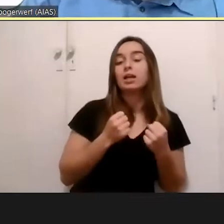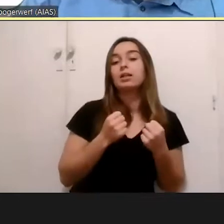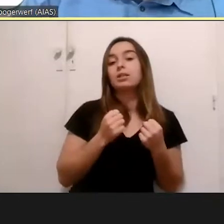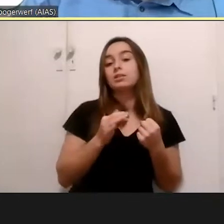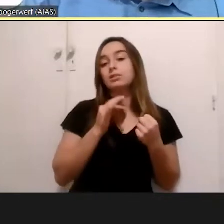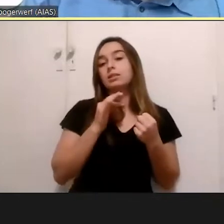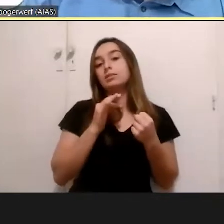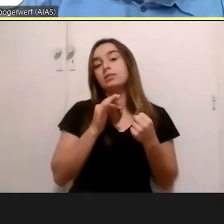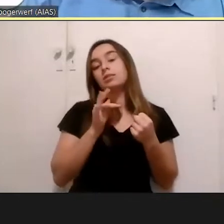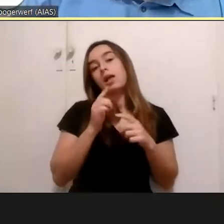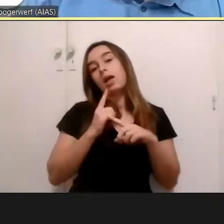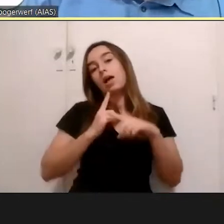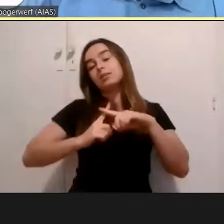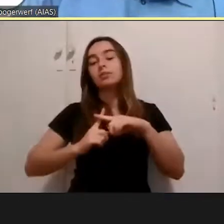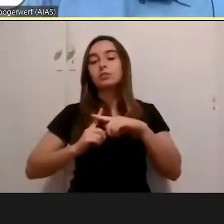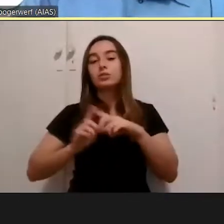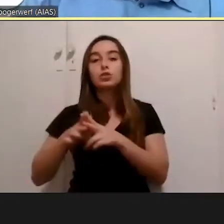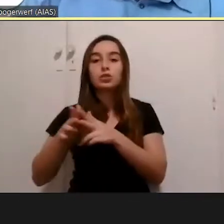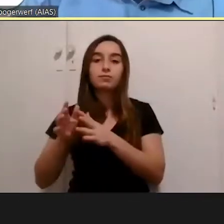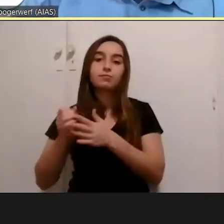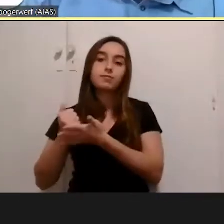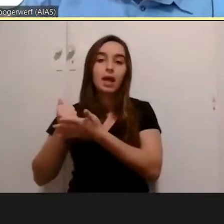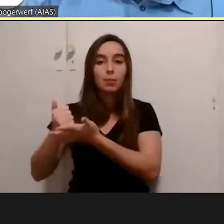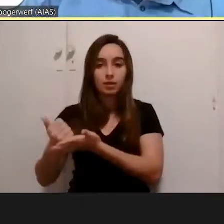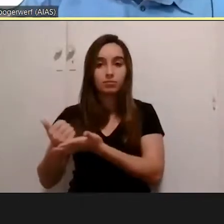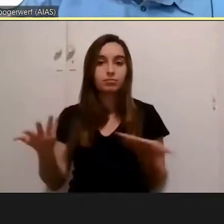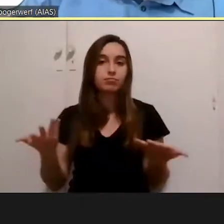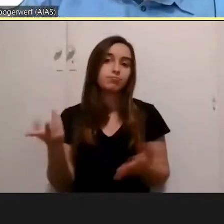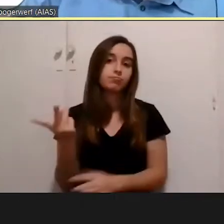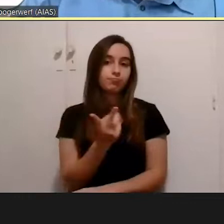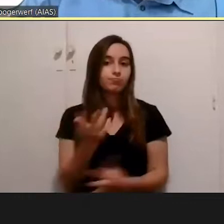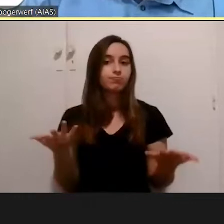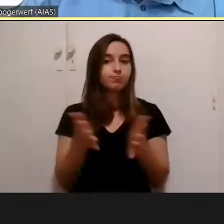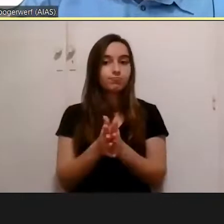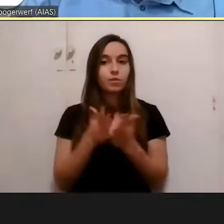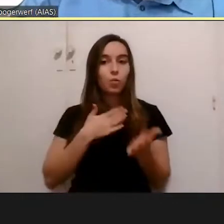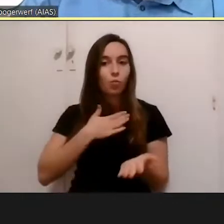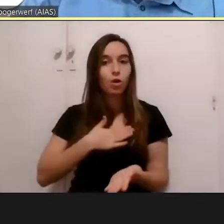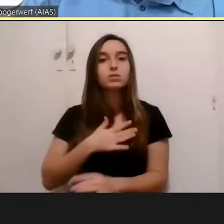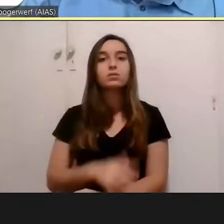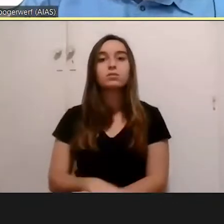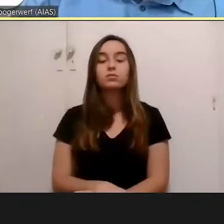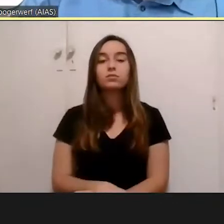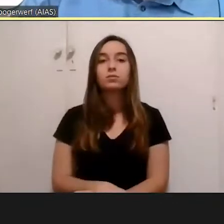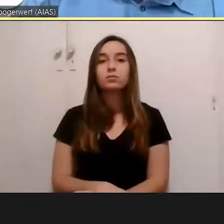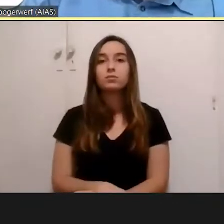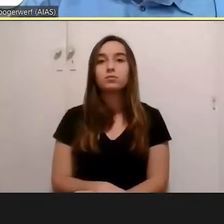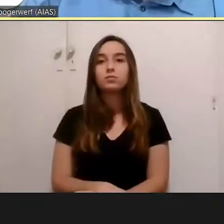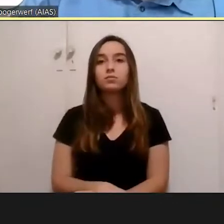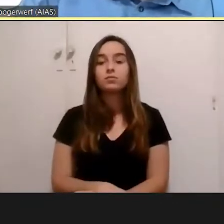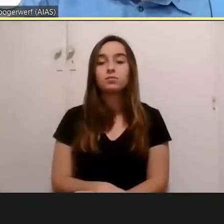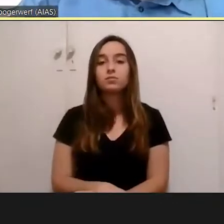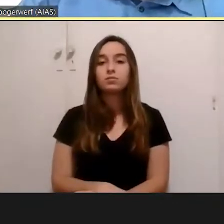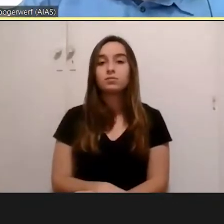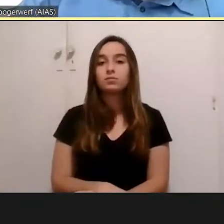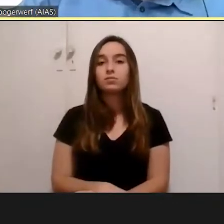of projects in this field, also research projects like the ones that Emmanuel spoke about. So funded